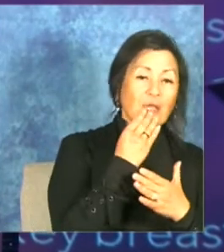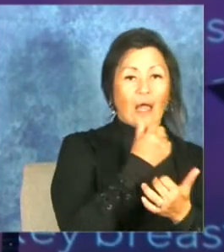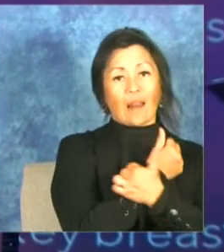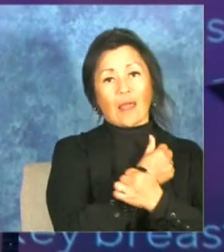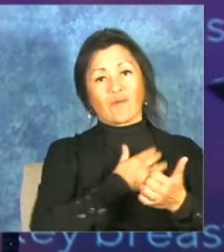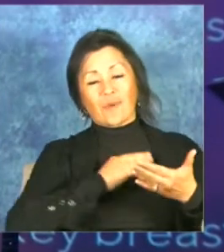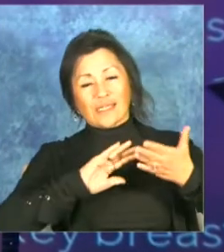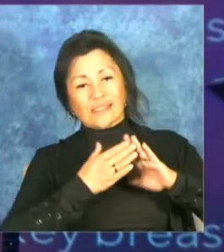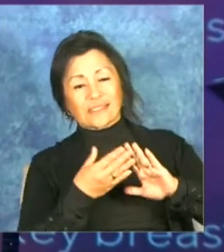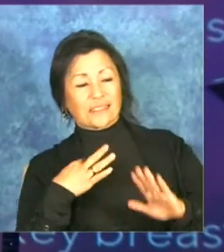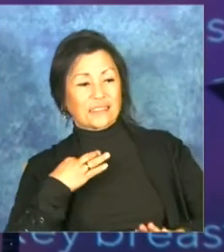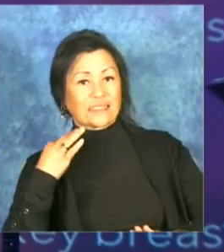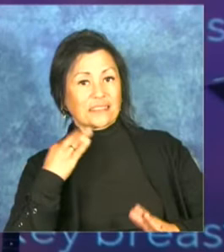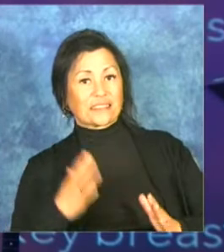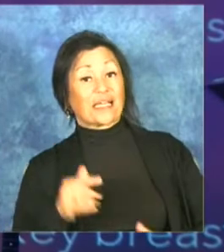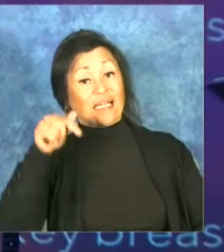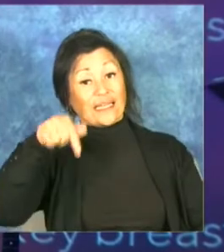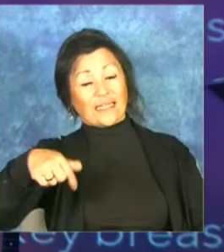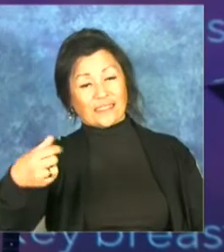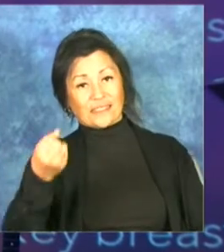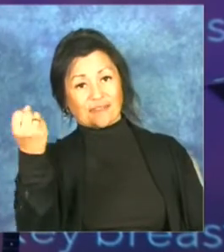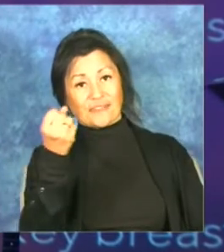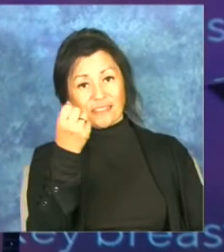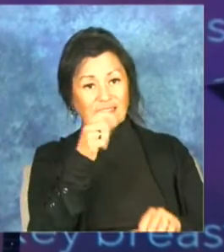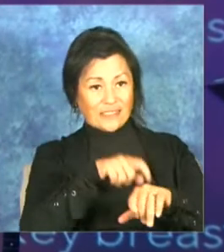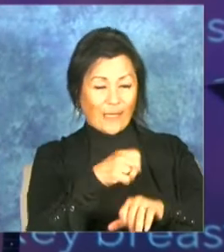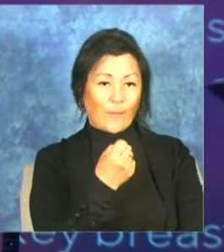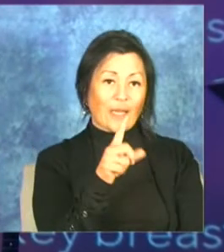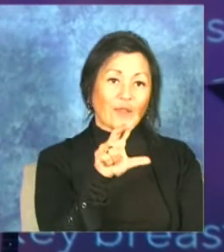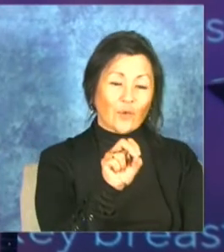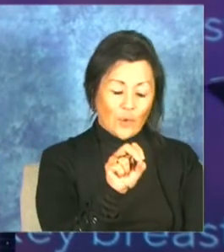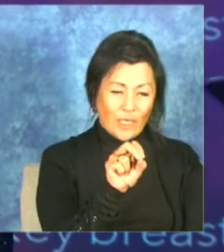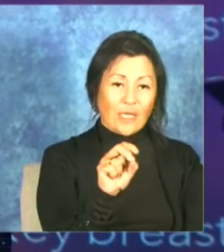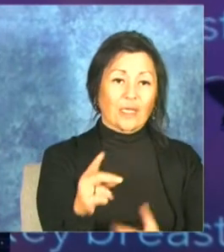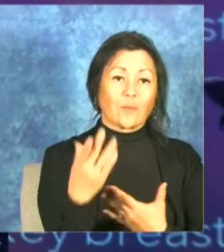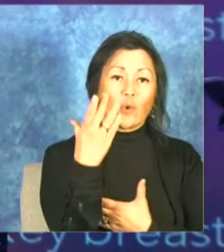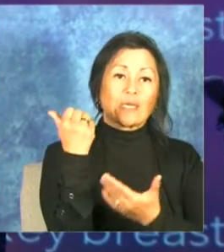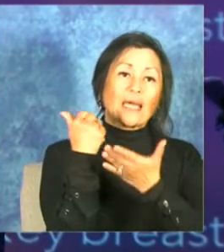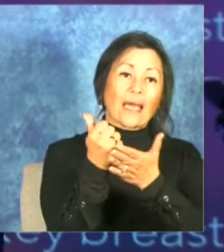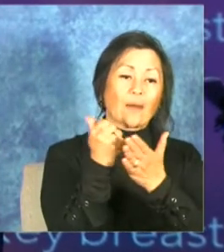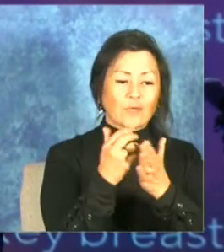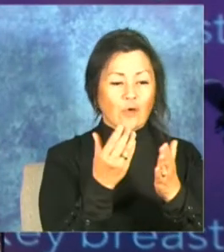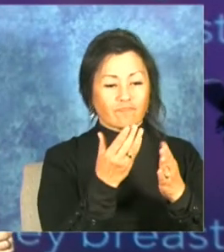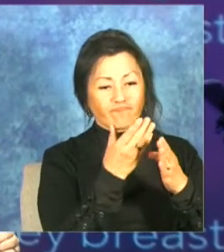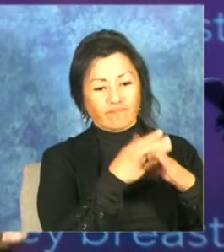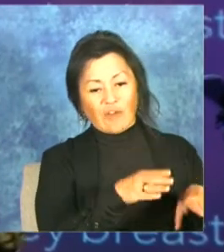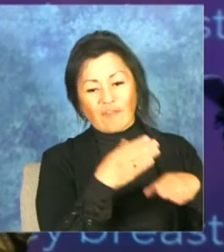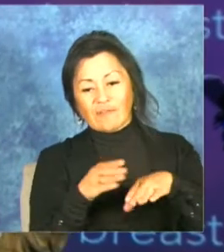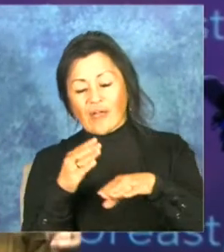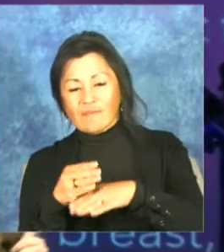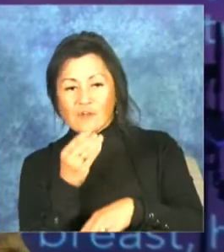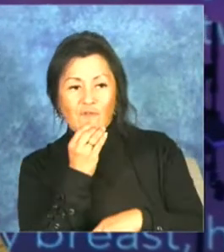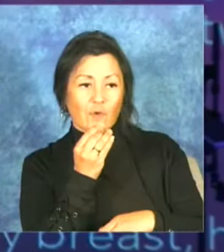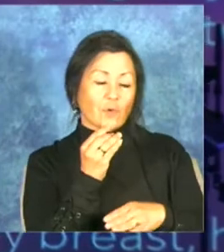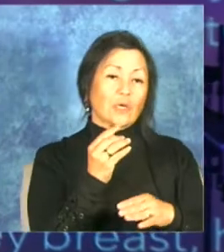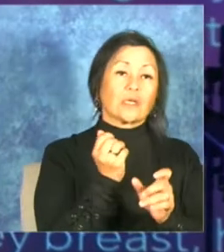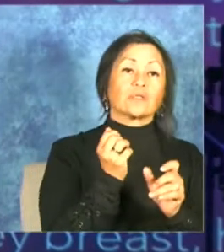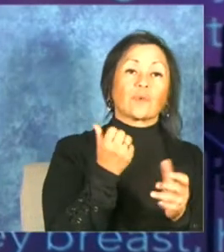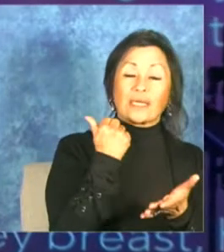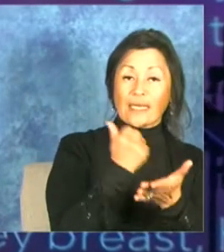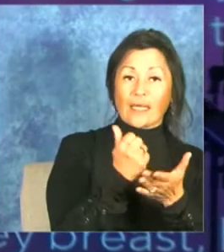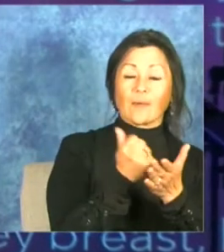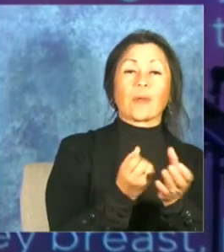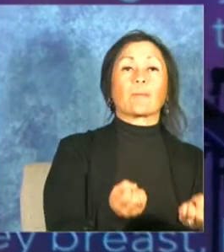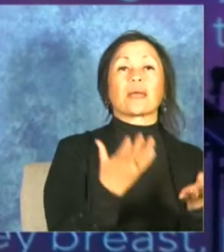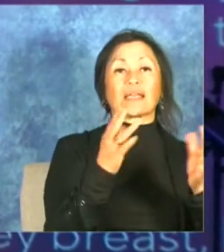My City volunteers are needed this Saturday at 11:30 a.m. to help us sort food, prepare things, so that we can help hundreds